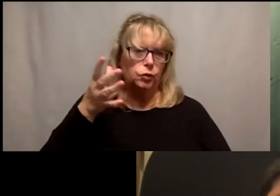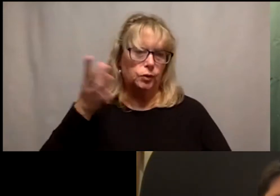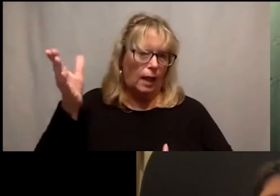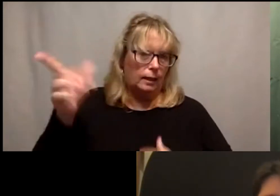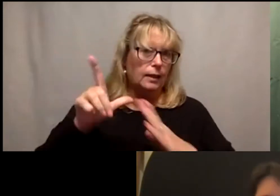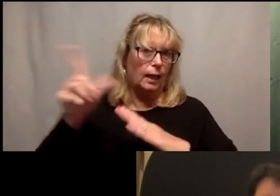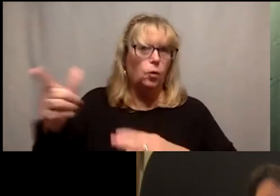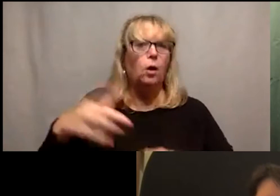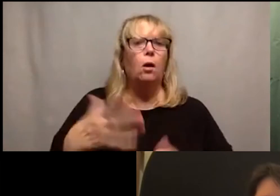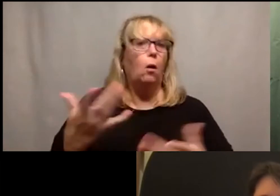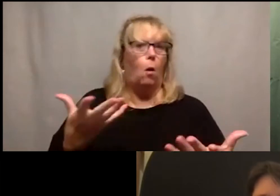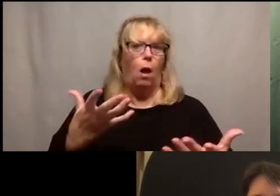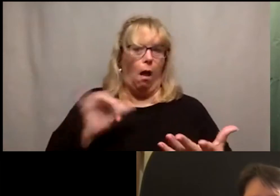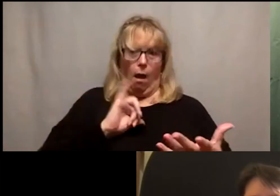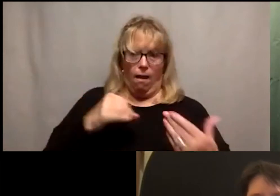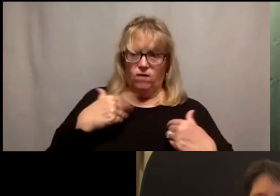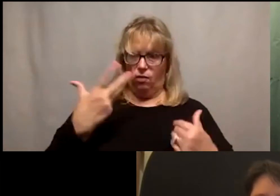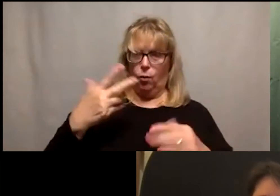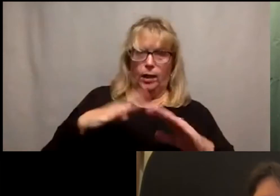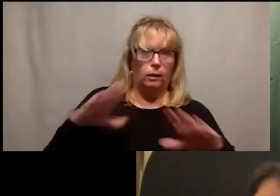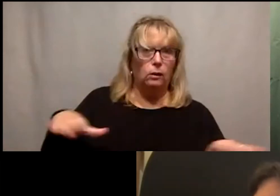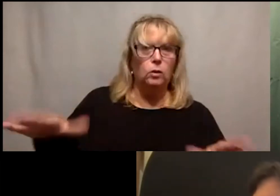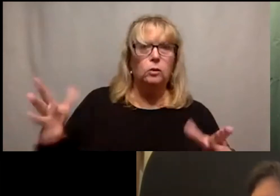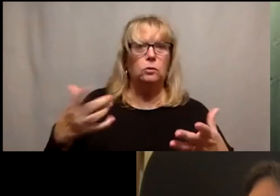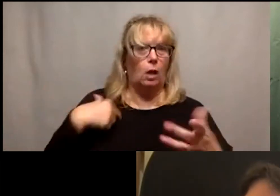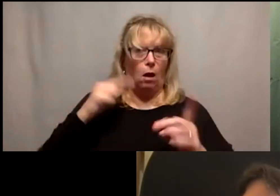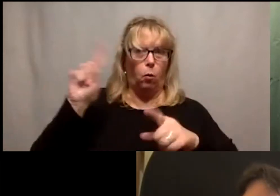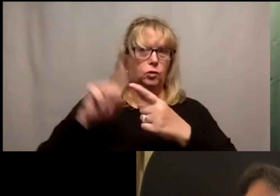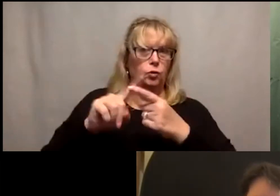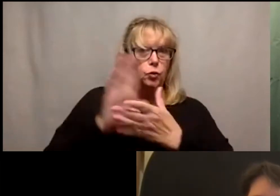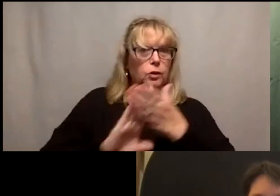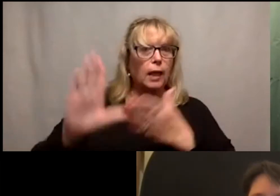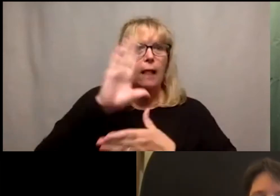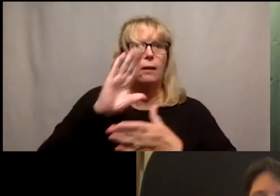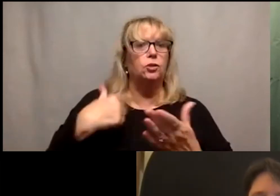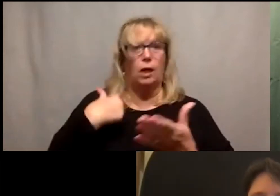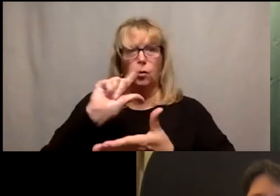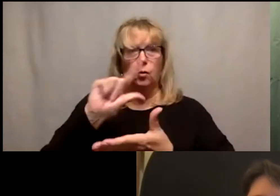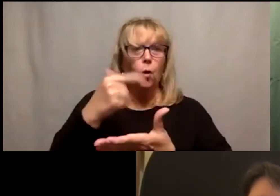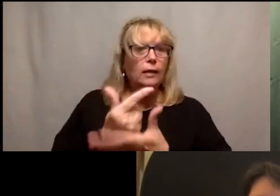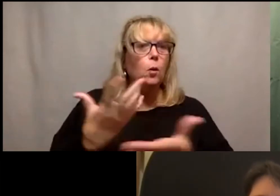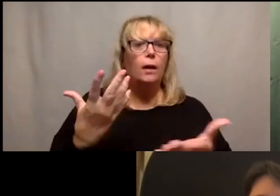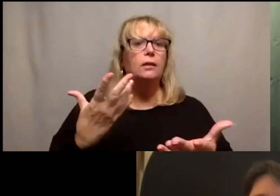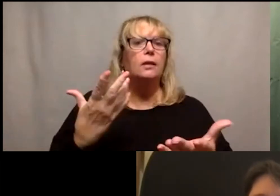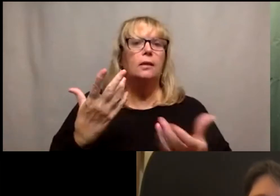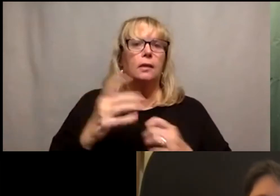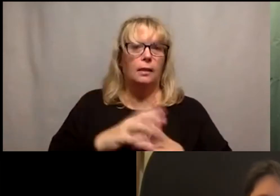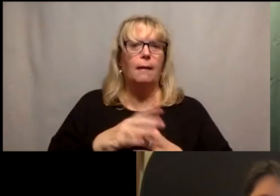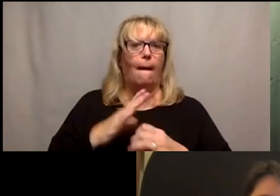I have 3 kids. I went to college and graduated. They keep me hopping.